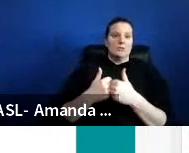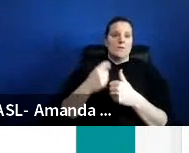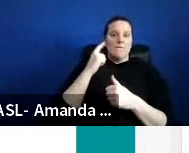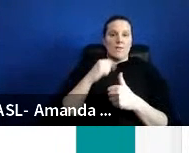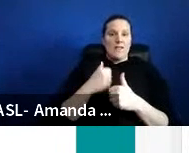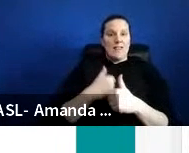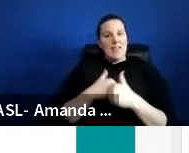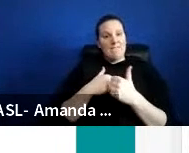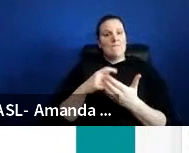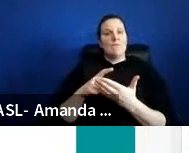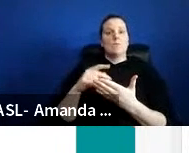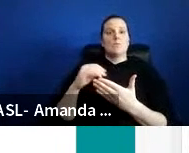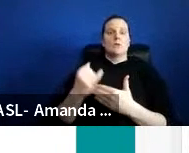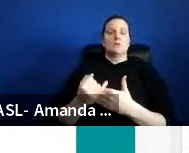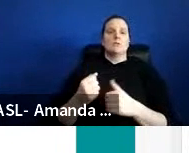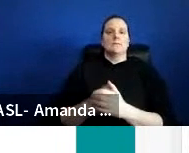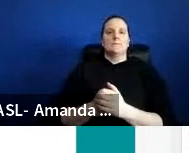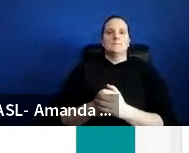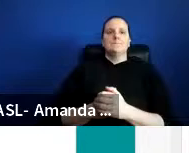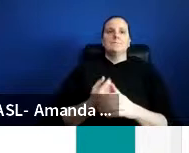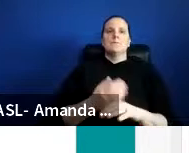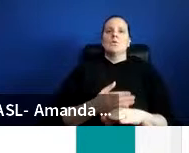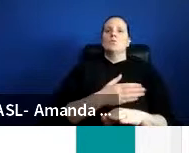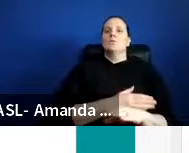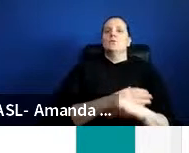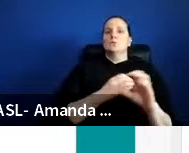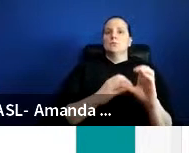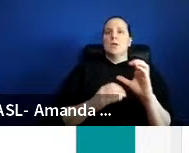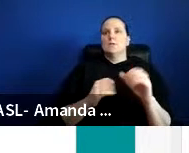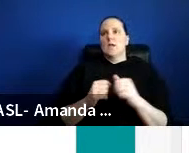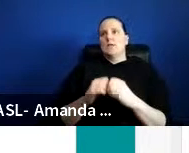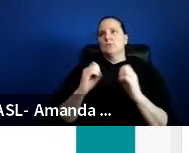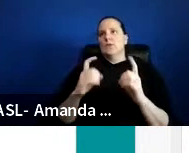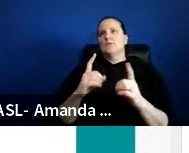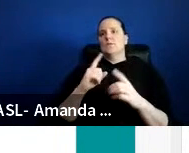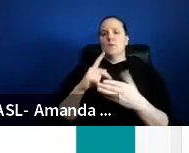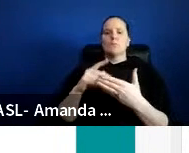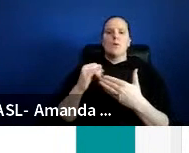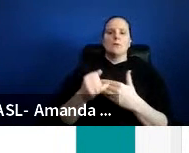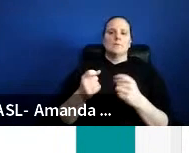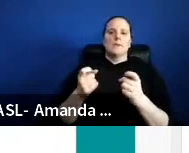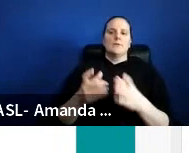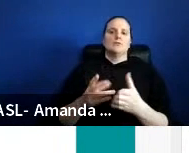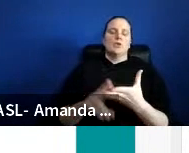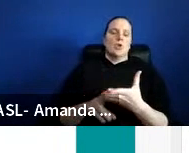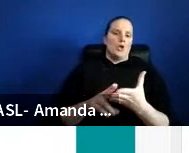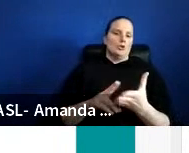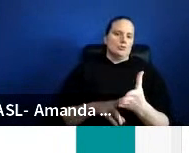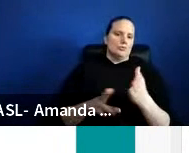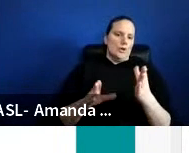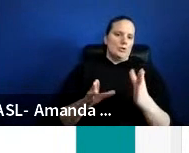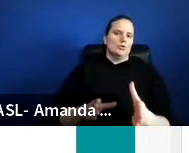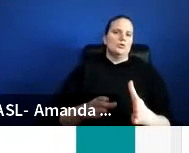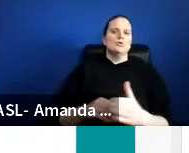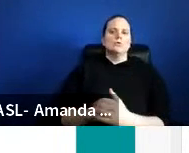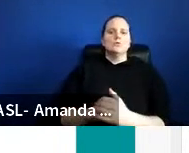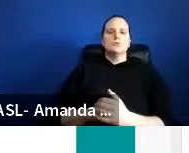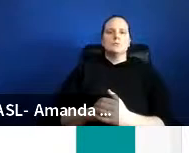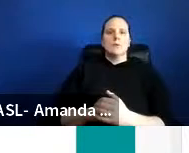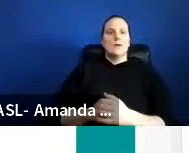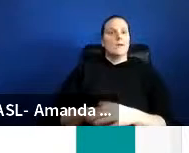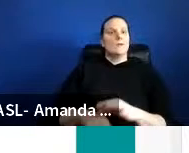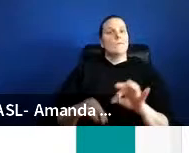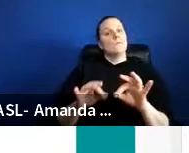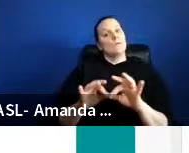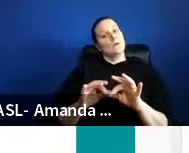project. 5, increase communication and education for project managers and contractors. It's critical